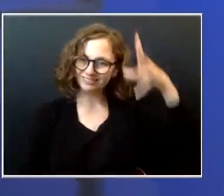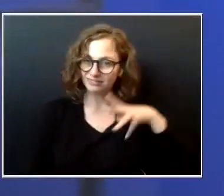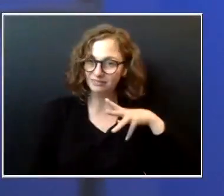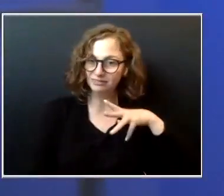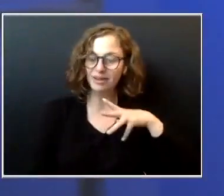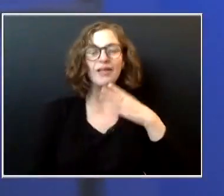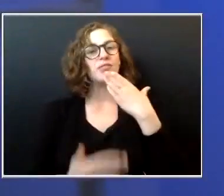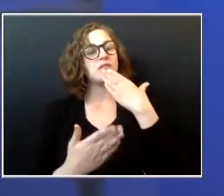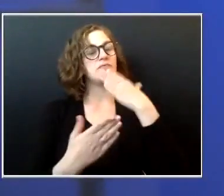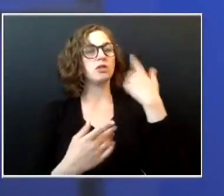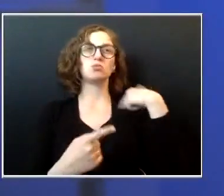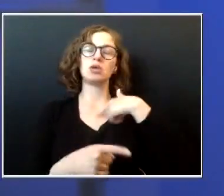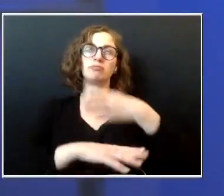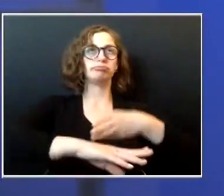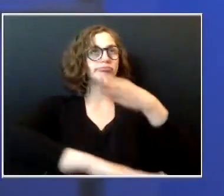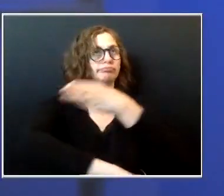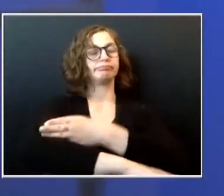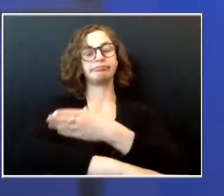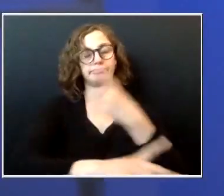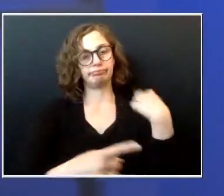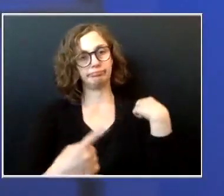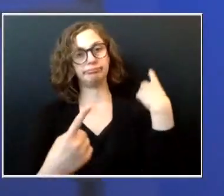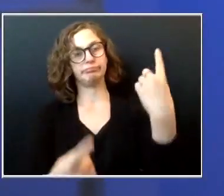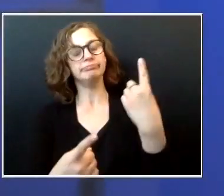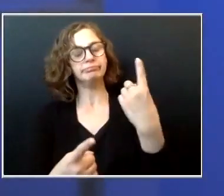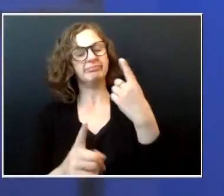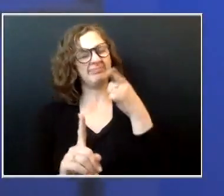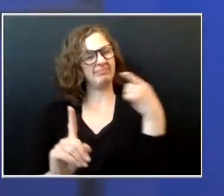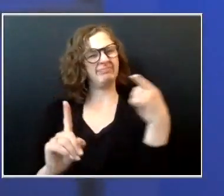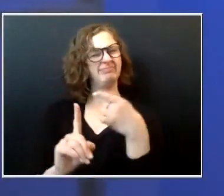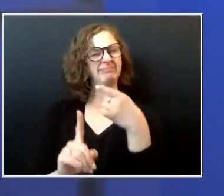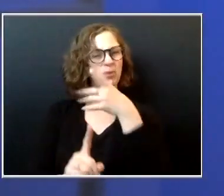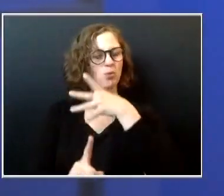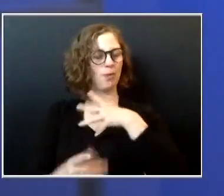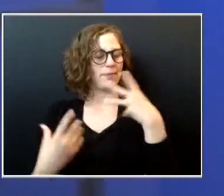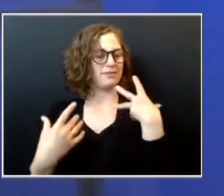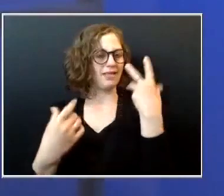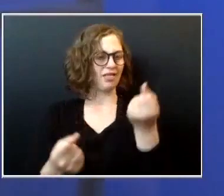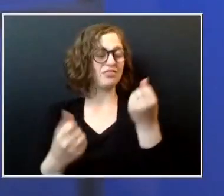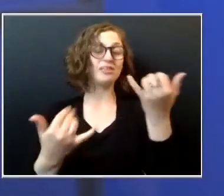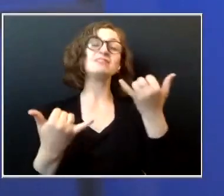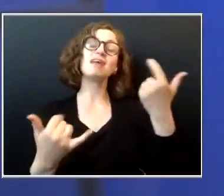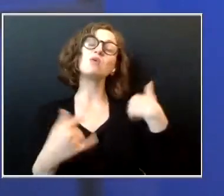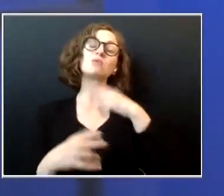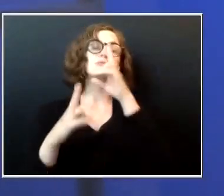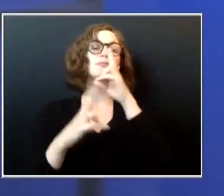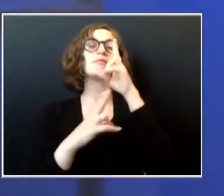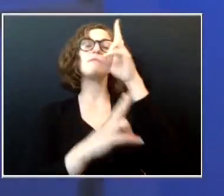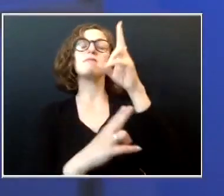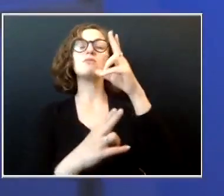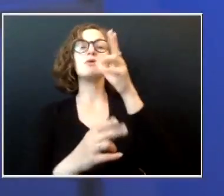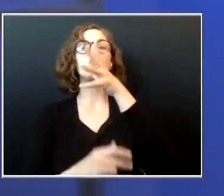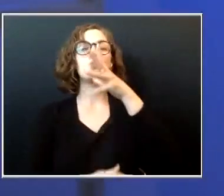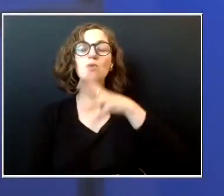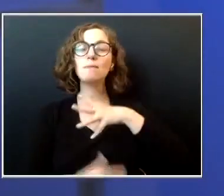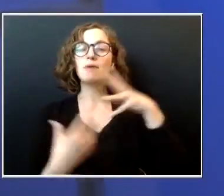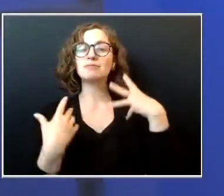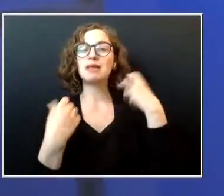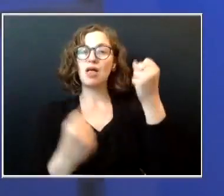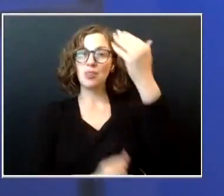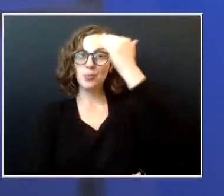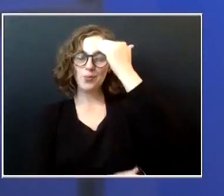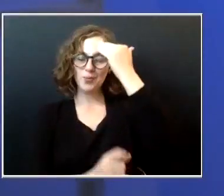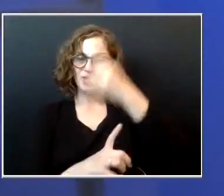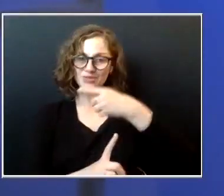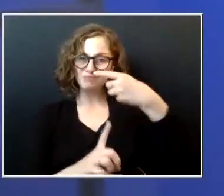concerns specific to women. Today, we are honoring Women's Health Awareness Month with a discussion that we hope empowers and uplifts